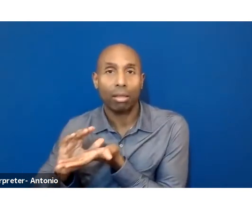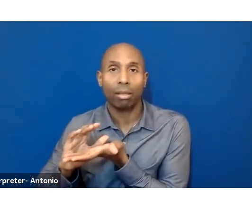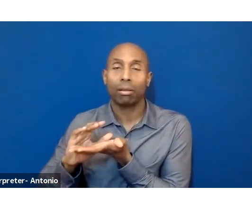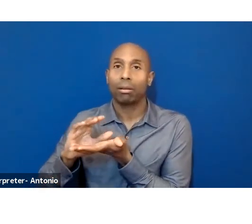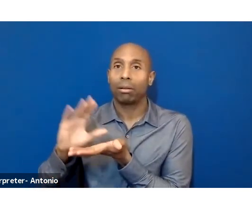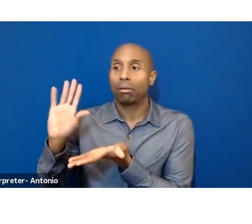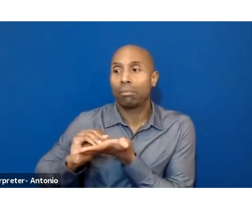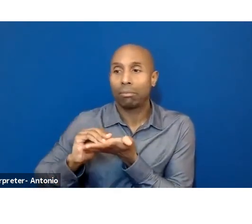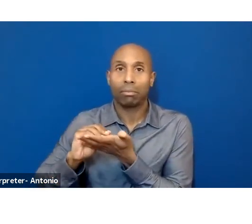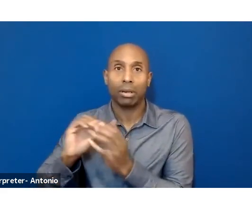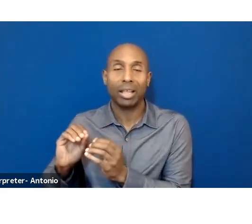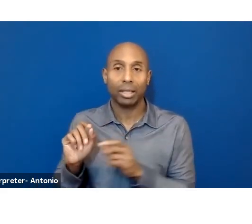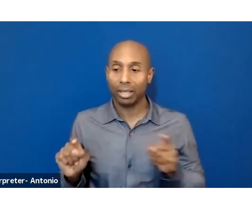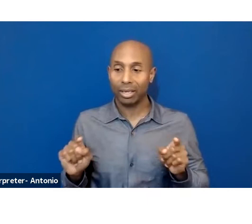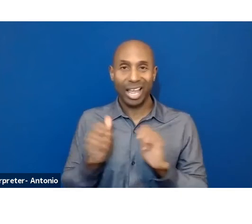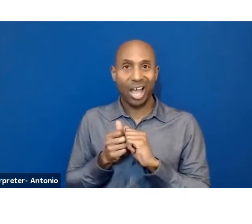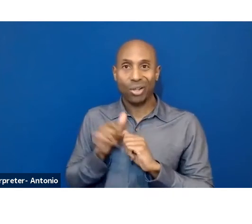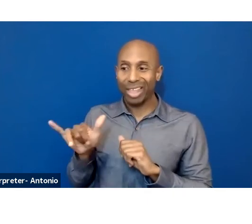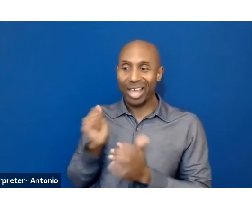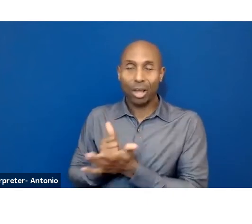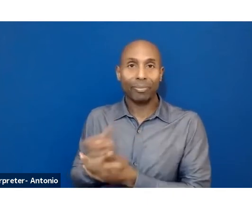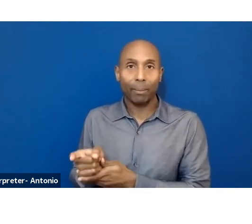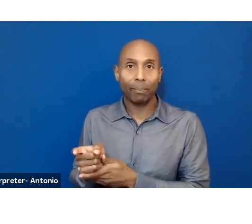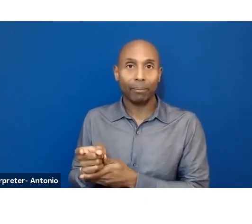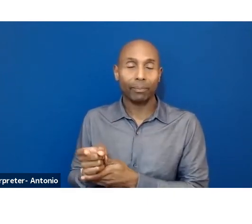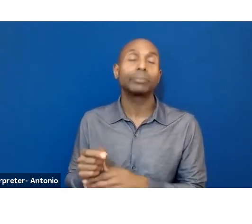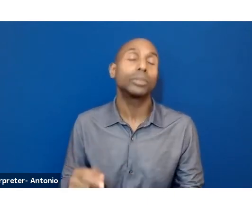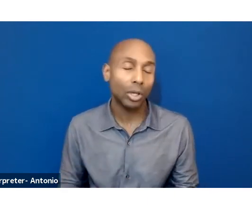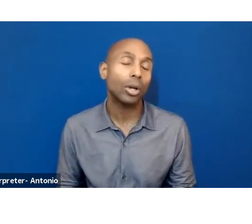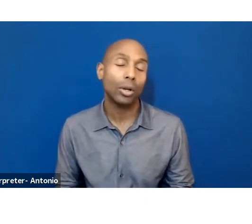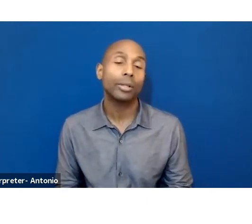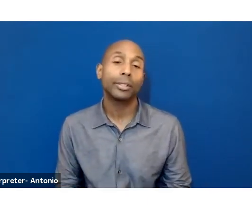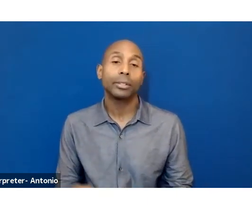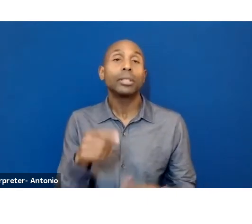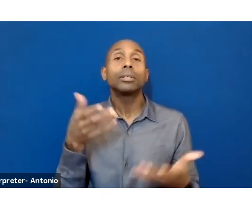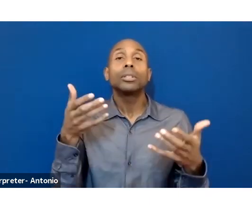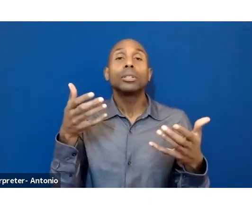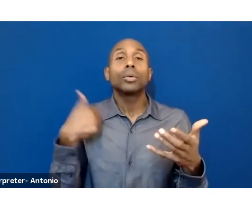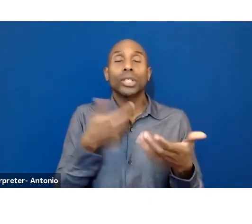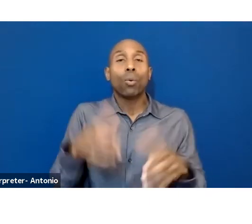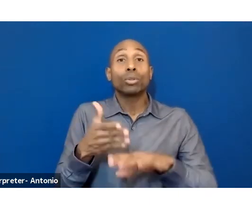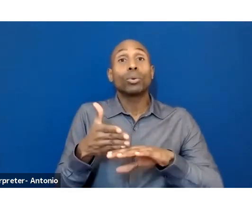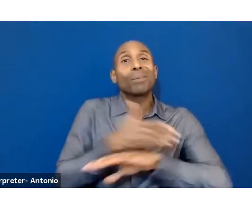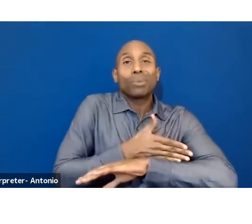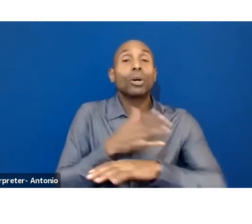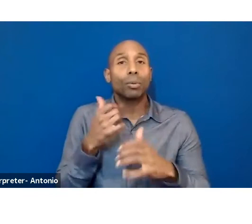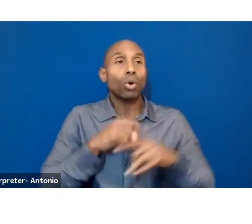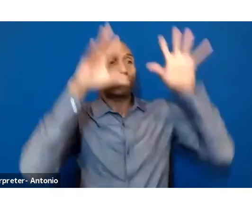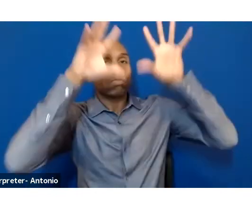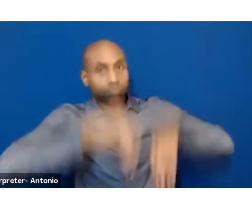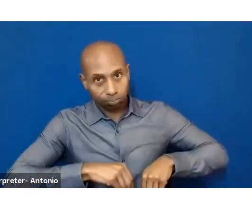Before this class, I was thinking about, imagining the kinds of reformist reforms, the ways in which